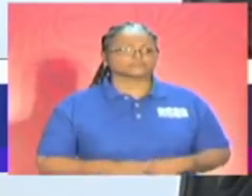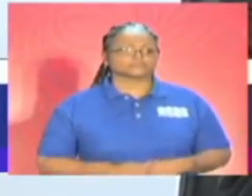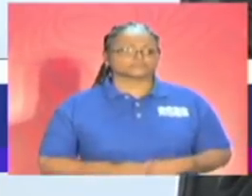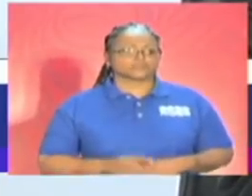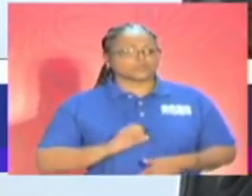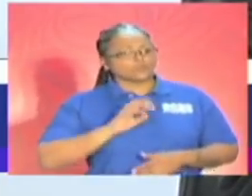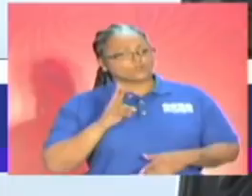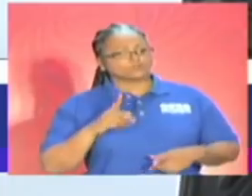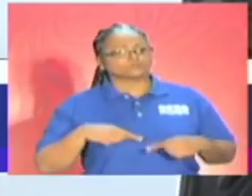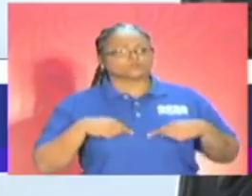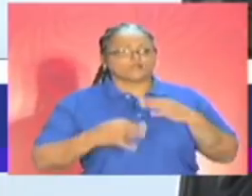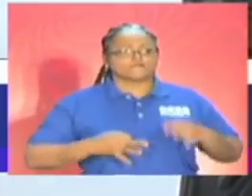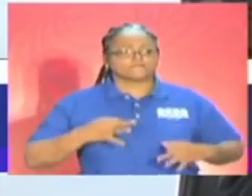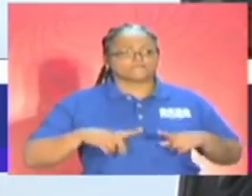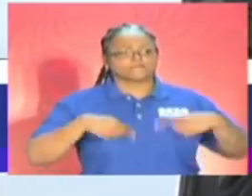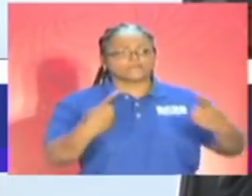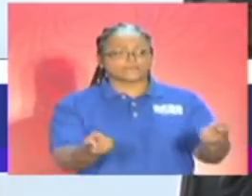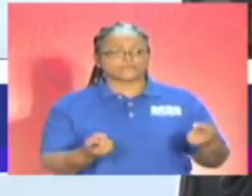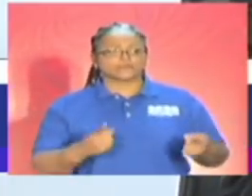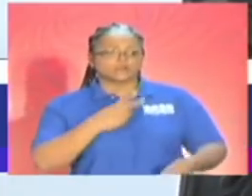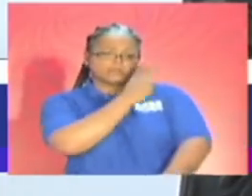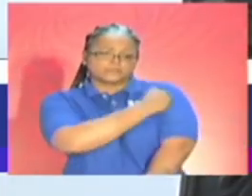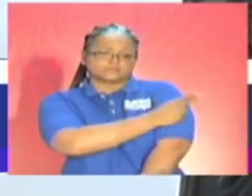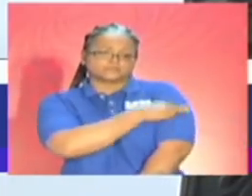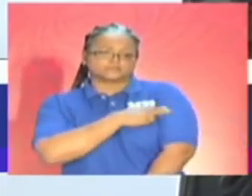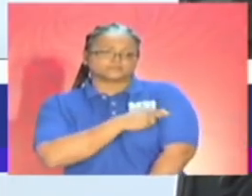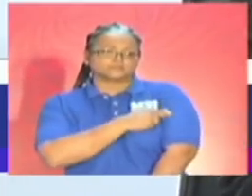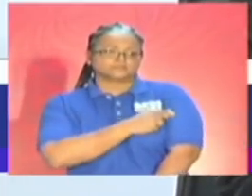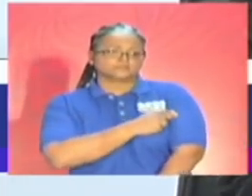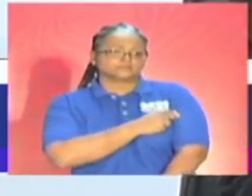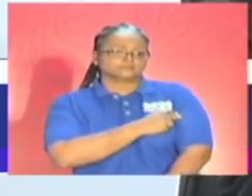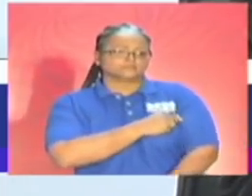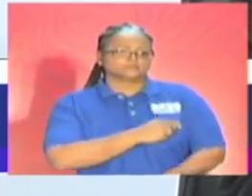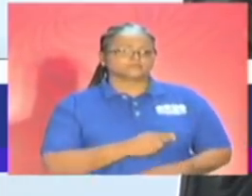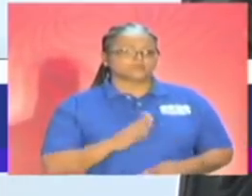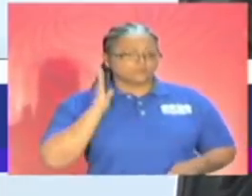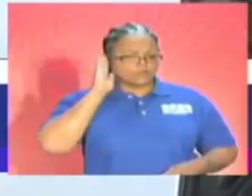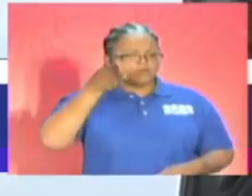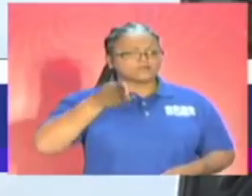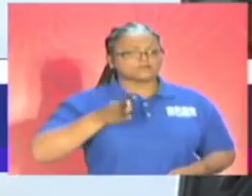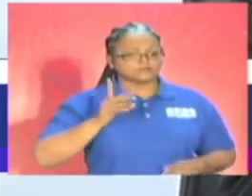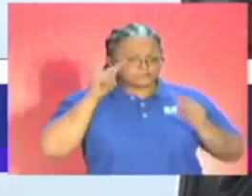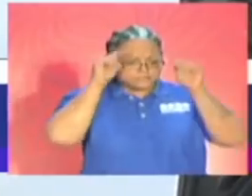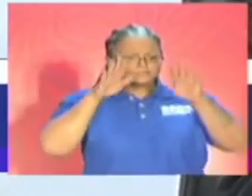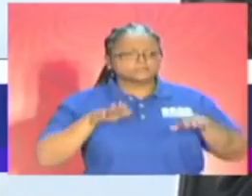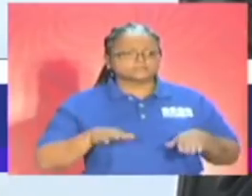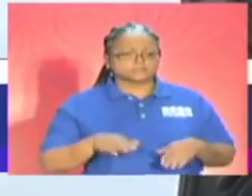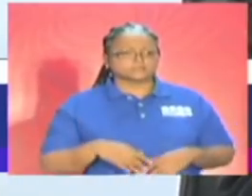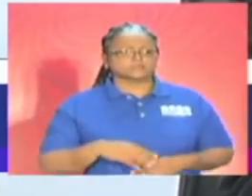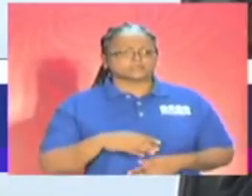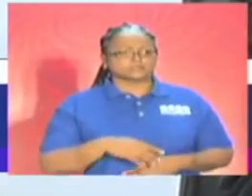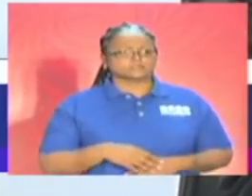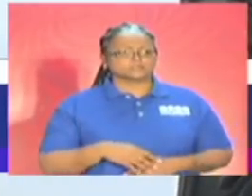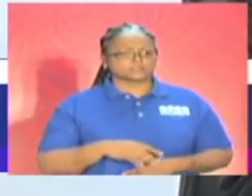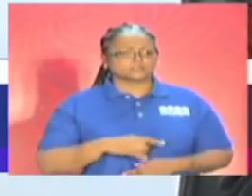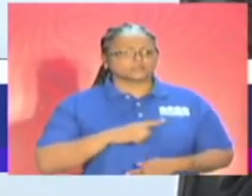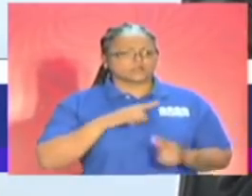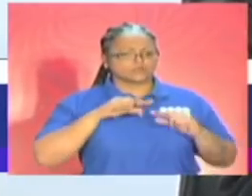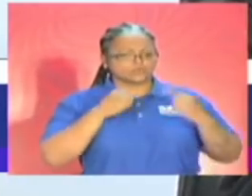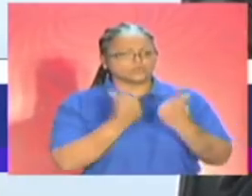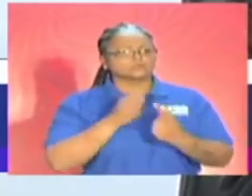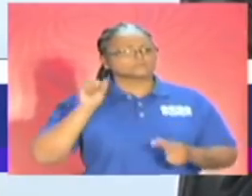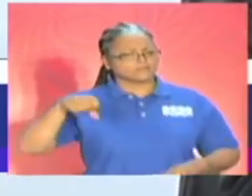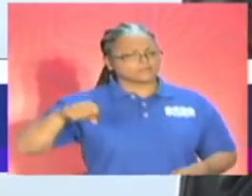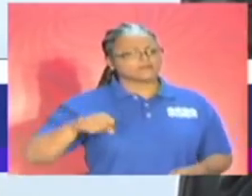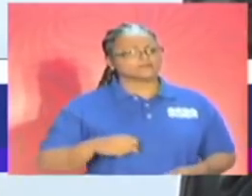for other reasons. Most of the institutions throughout the country are now testing those individuals as well. So there has been a small decrease,